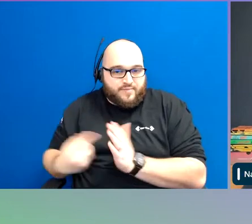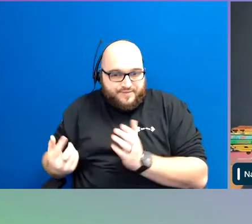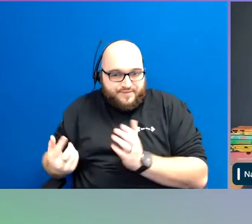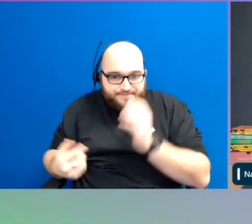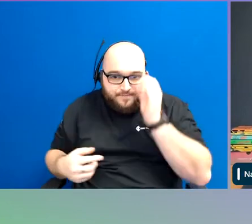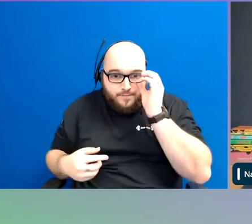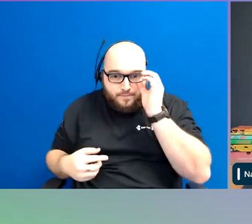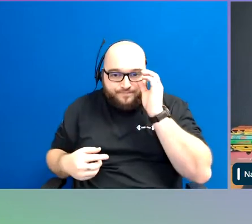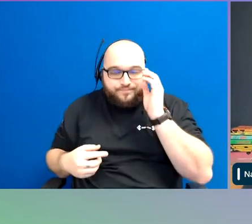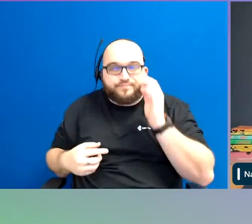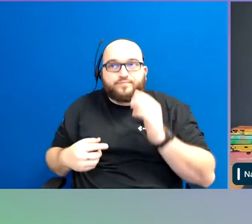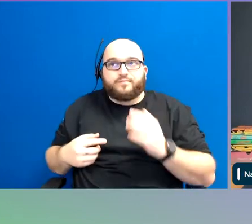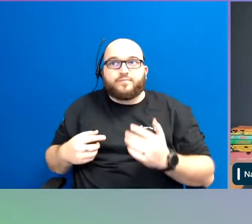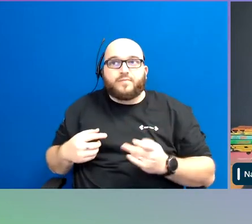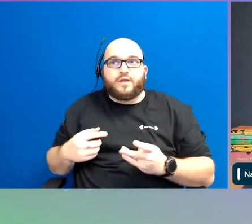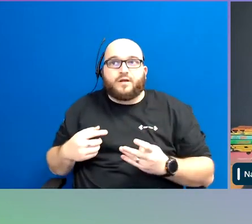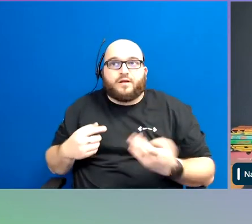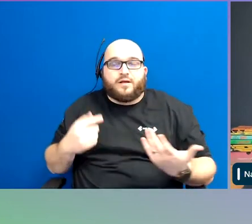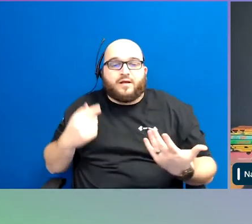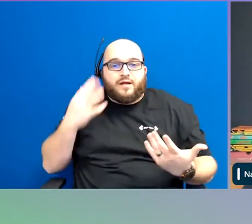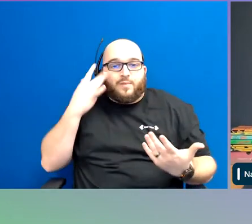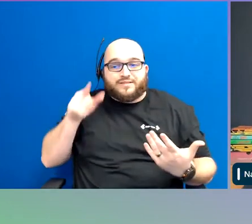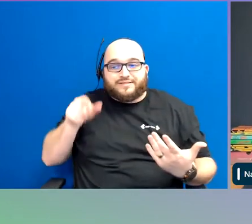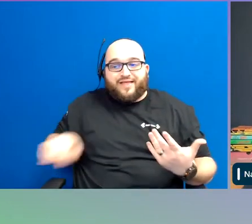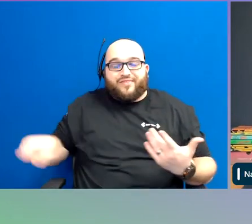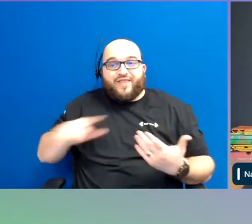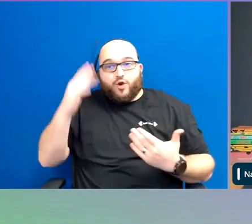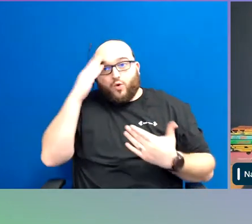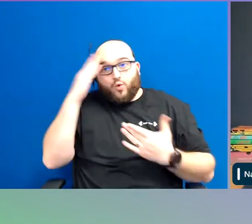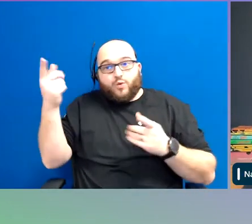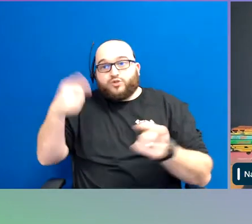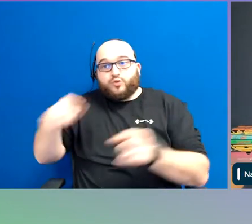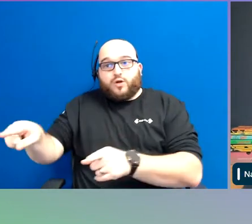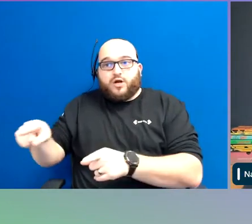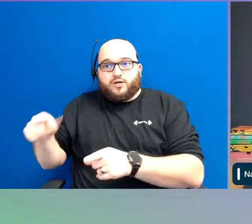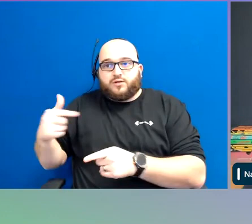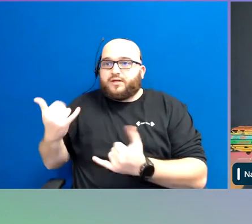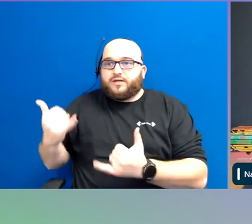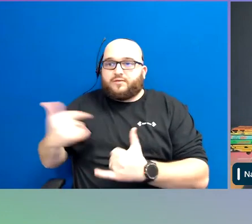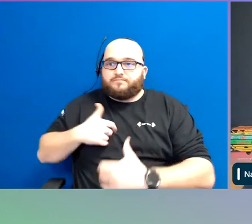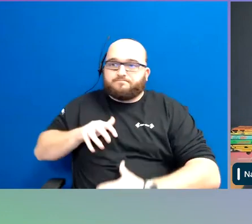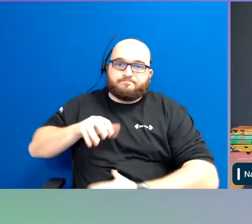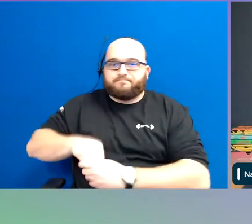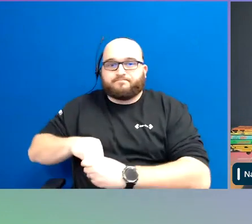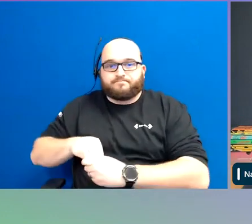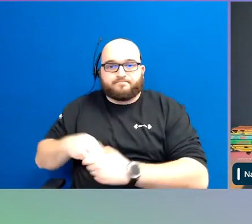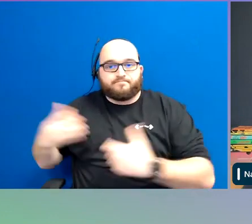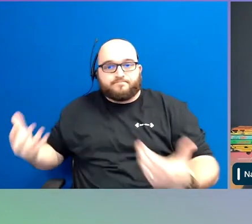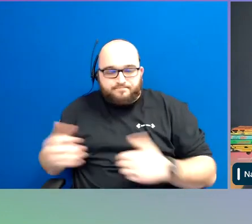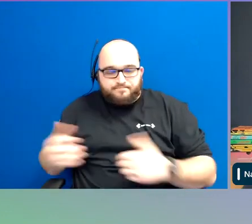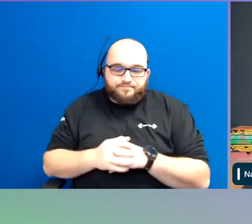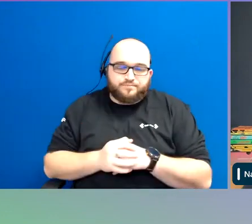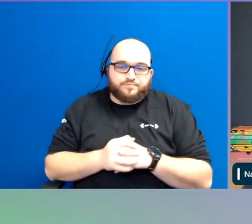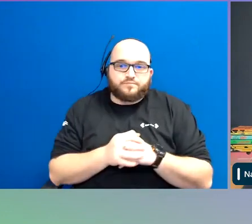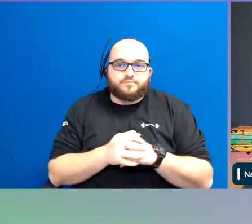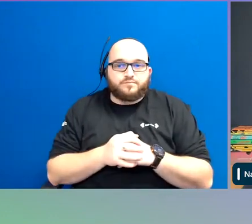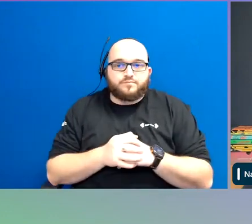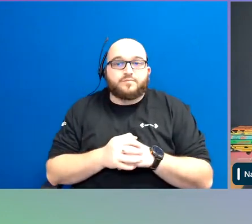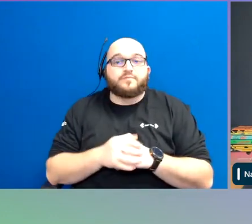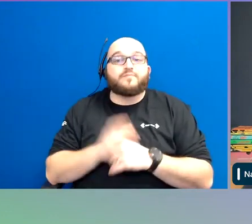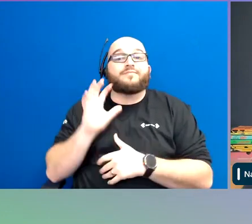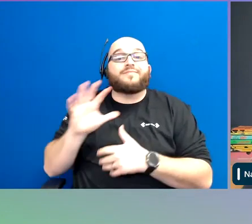comes to involving colleagues and co-workers. Another thing with that